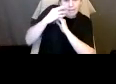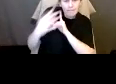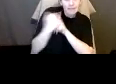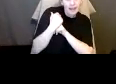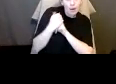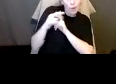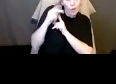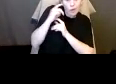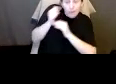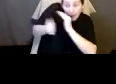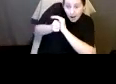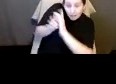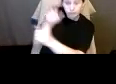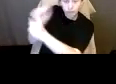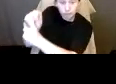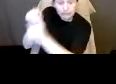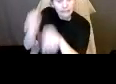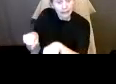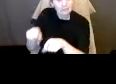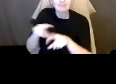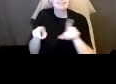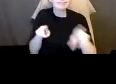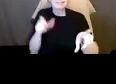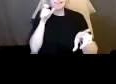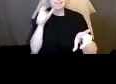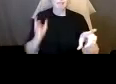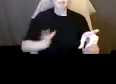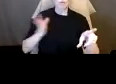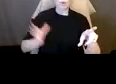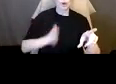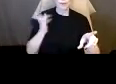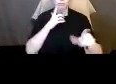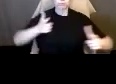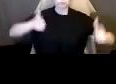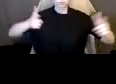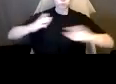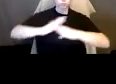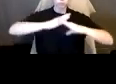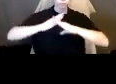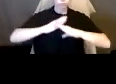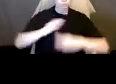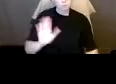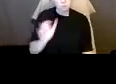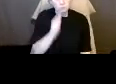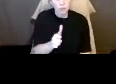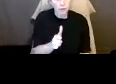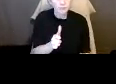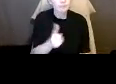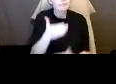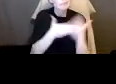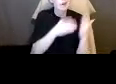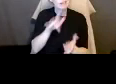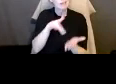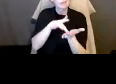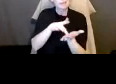attack from. But this is not a formal full-scale fortress. Then in parts of the Middle